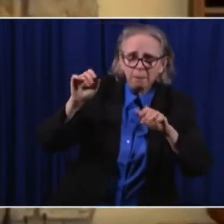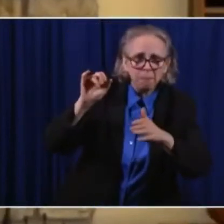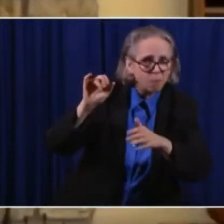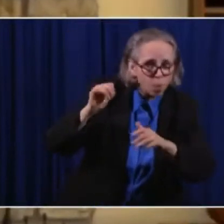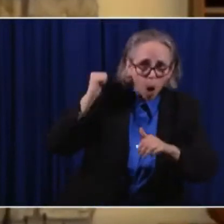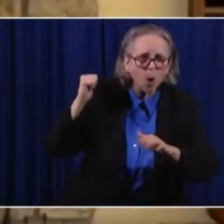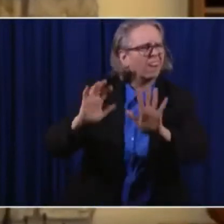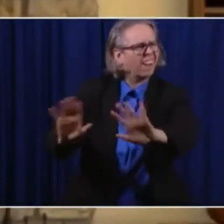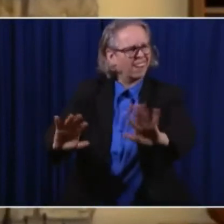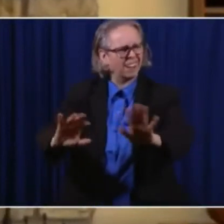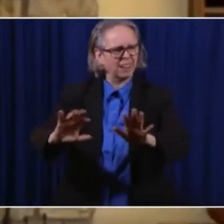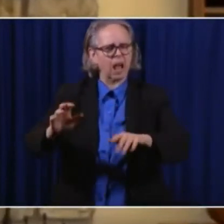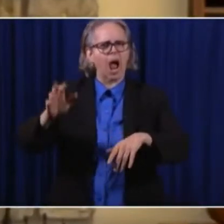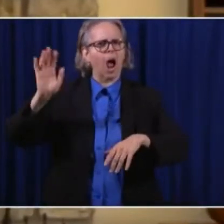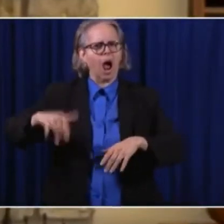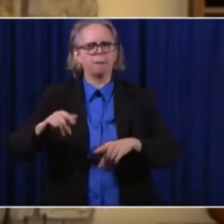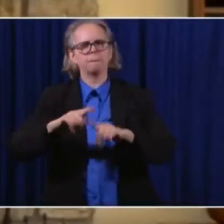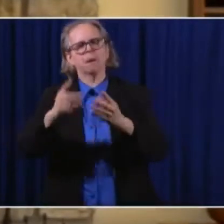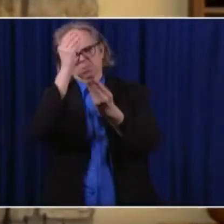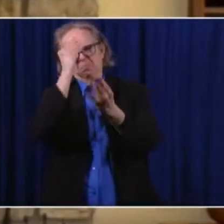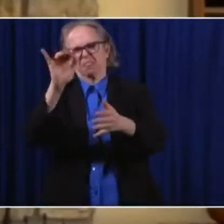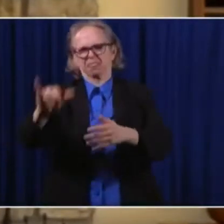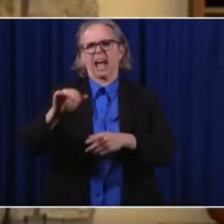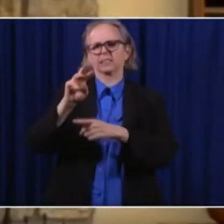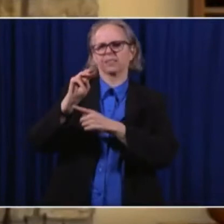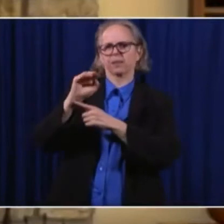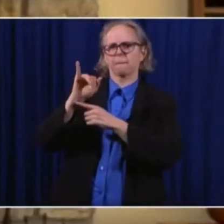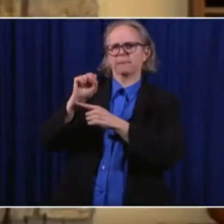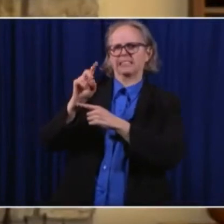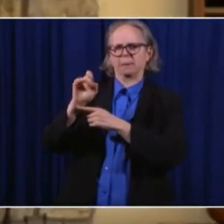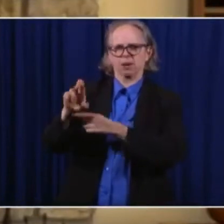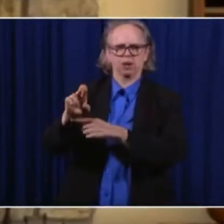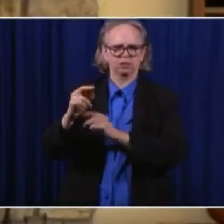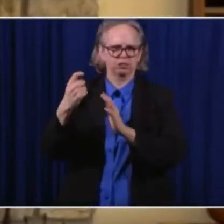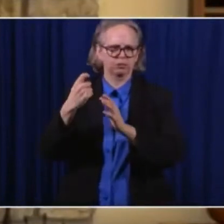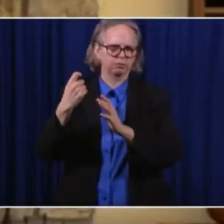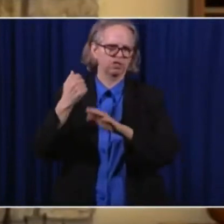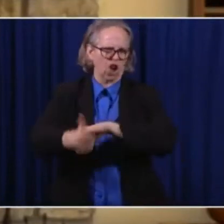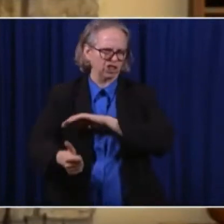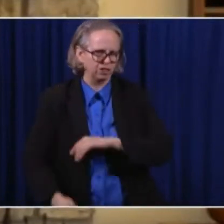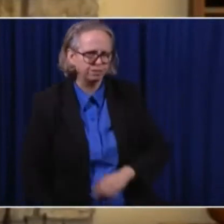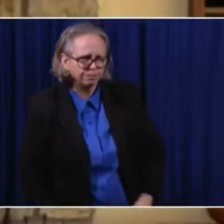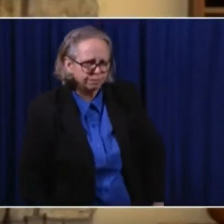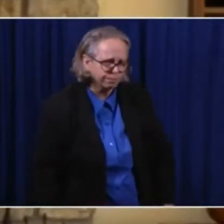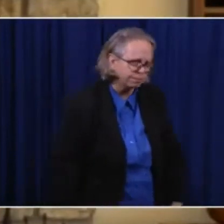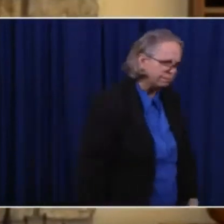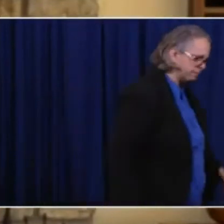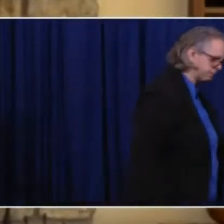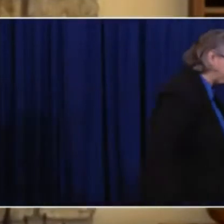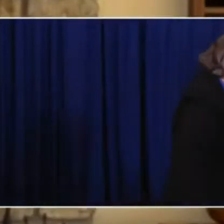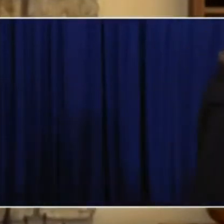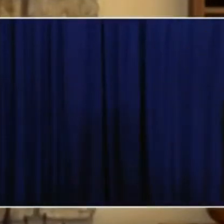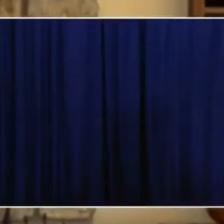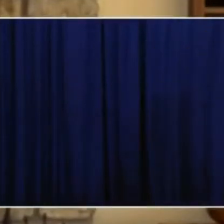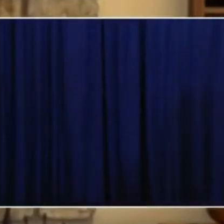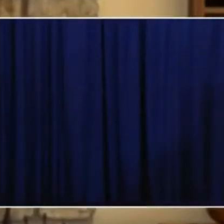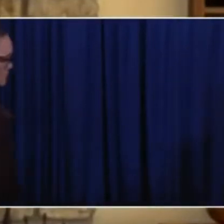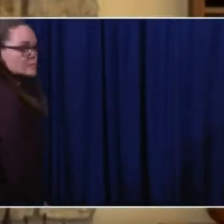Next question is from Lucia Walenchis at Eye on Ohio. Good afternoon, Governor, and thank you so much for taking my